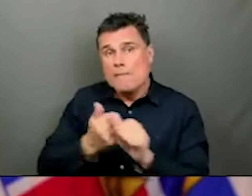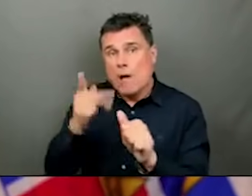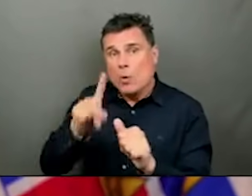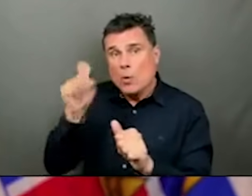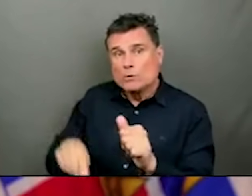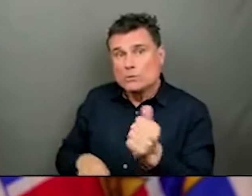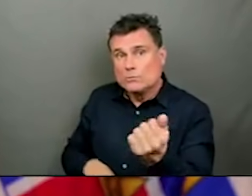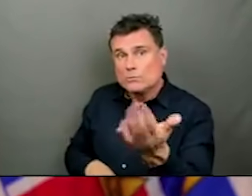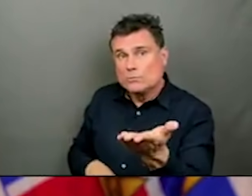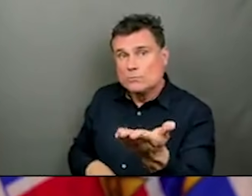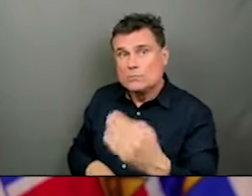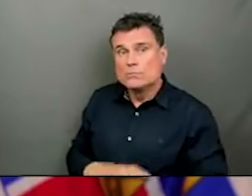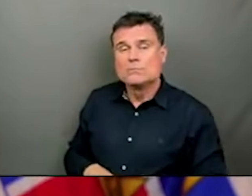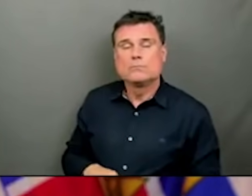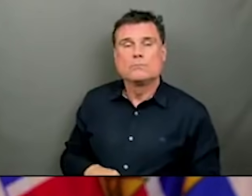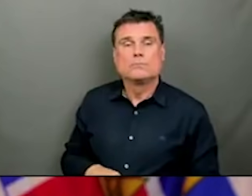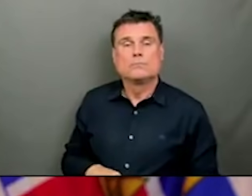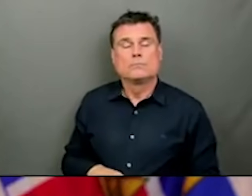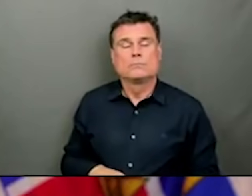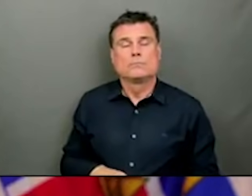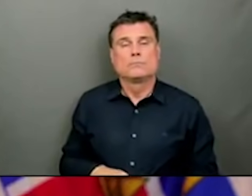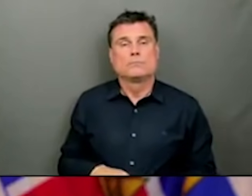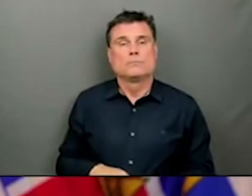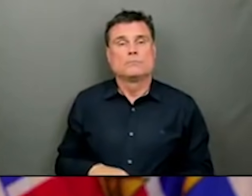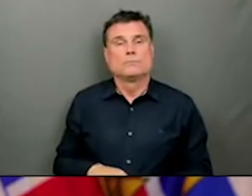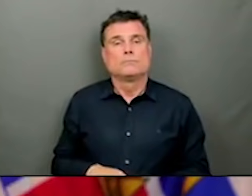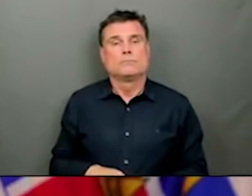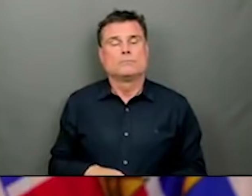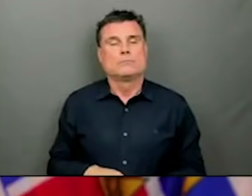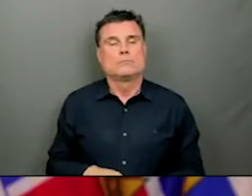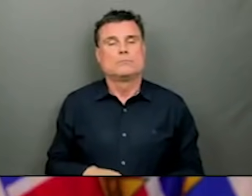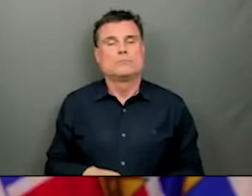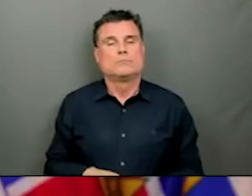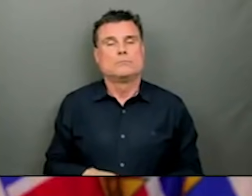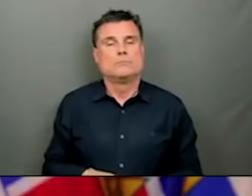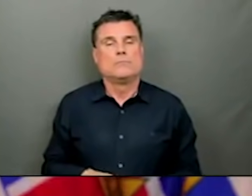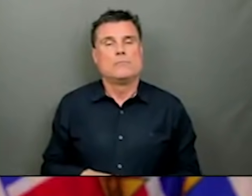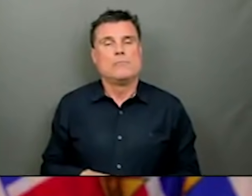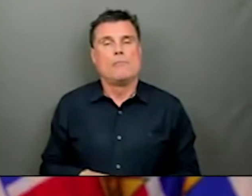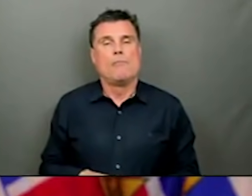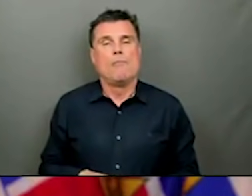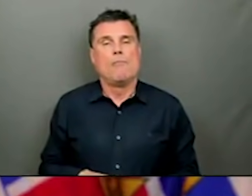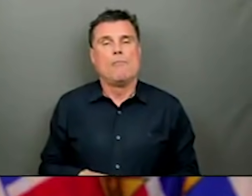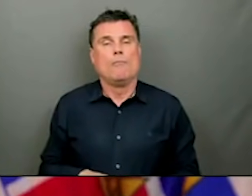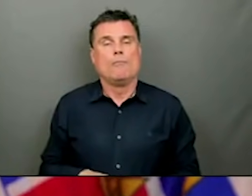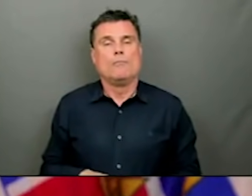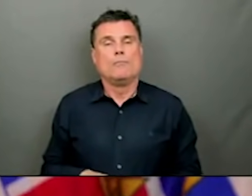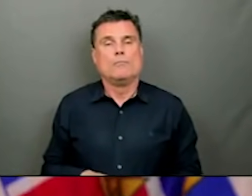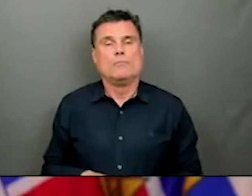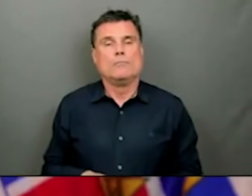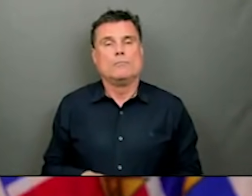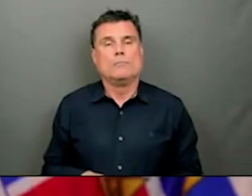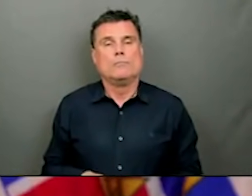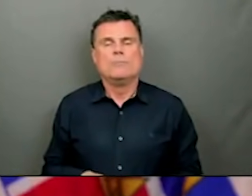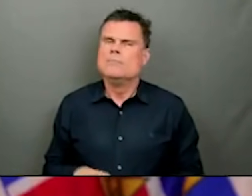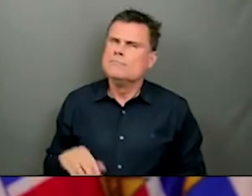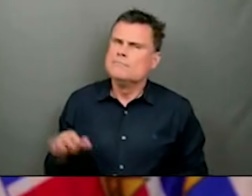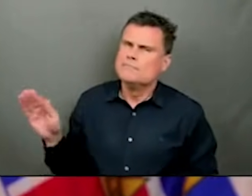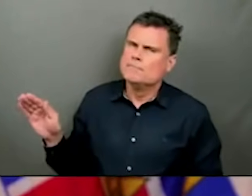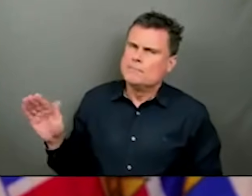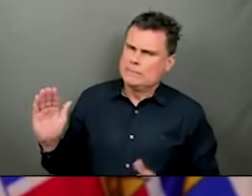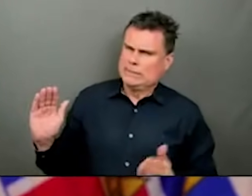do. I just wanted to ask you also about, we were talking about everyone who wants one will be on track to receive a dose